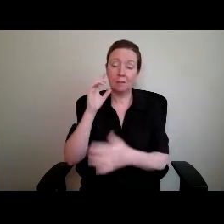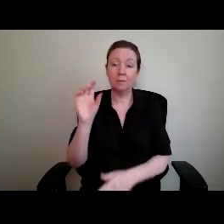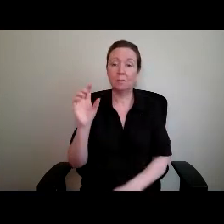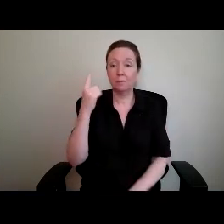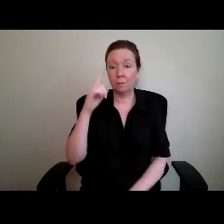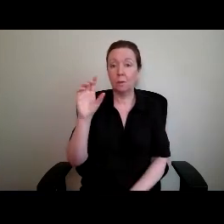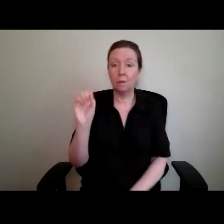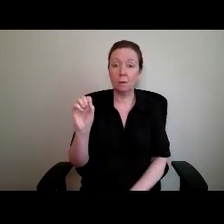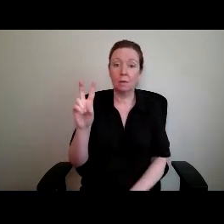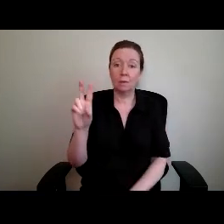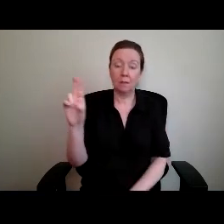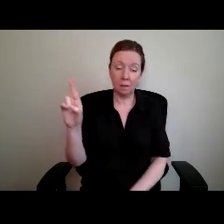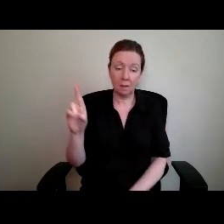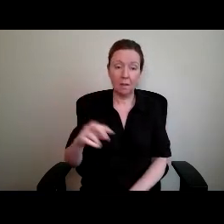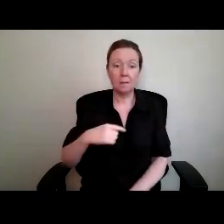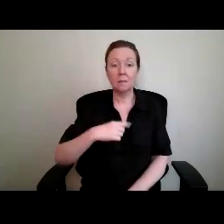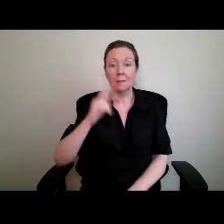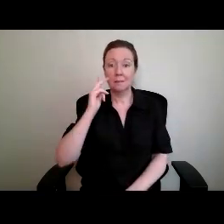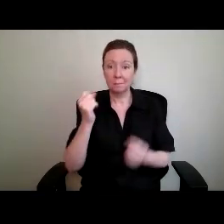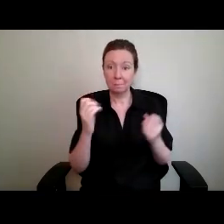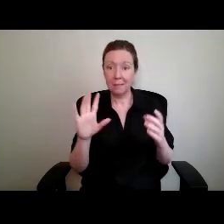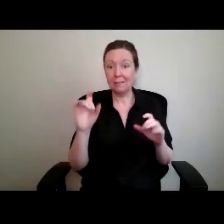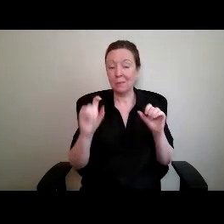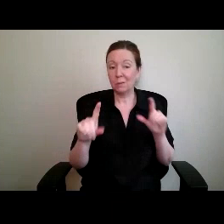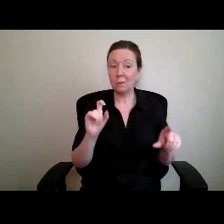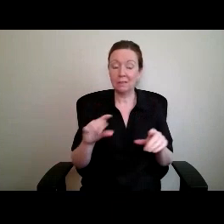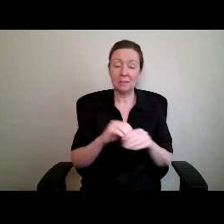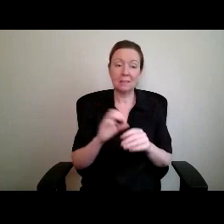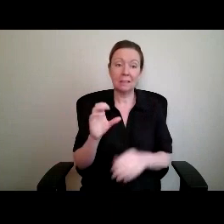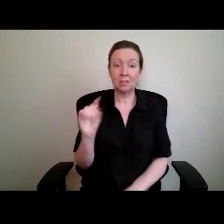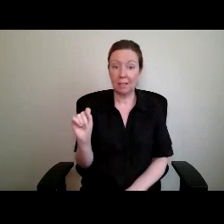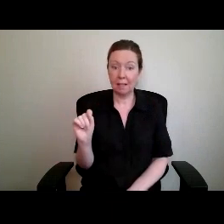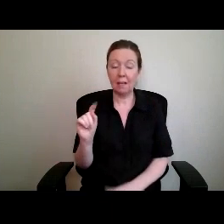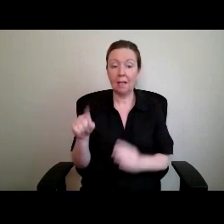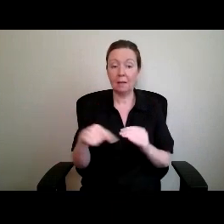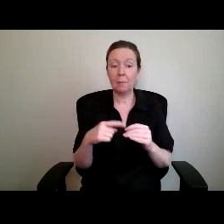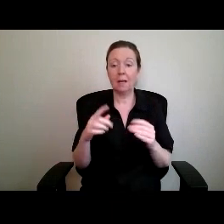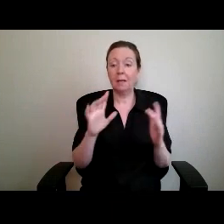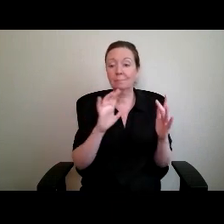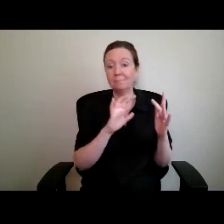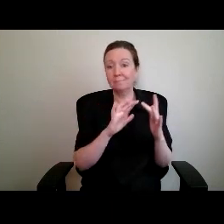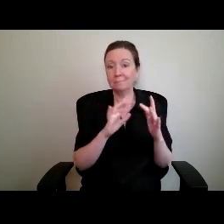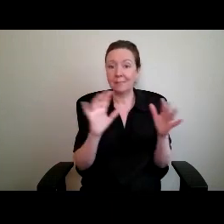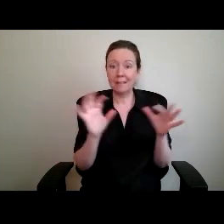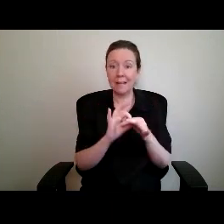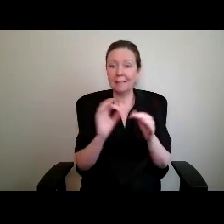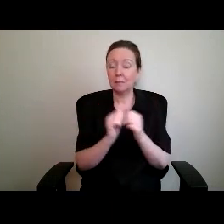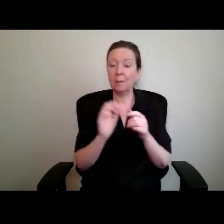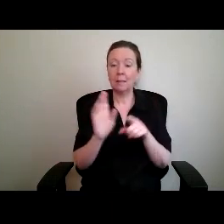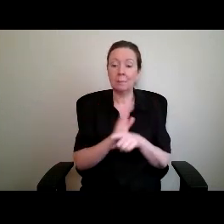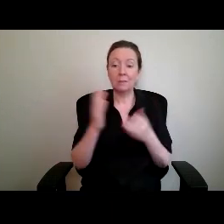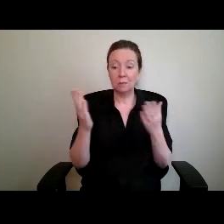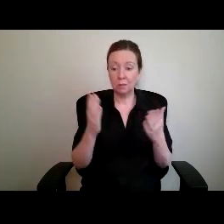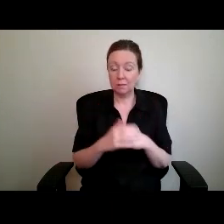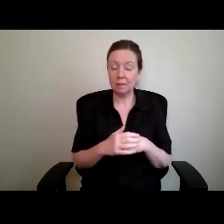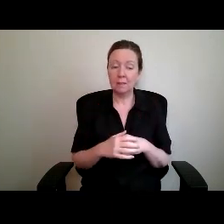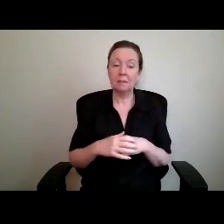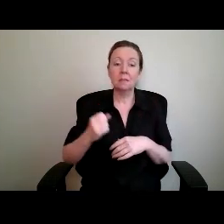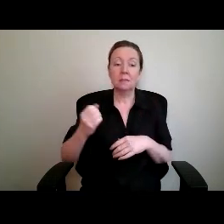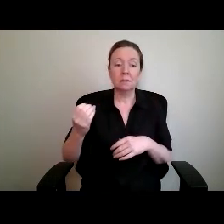Vocational Rehabilitation. And so I saw a lot of your questions in the chat about getting connected with business services. And